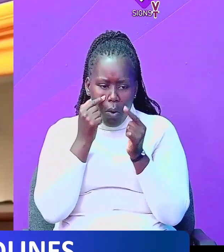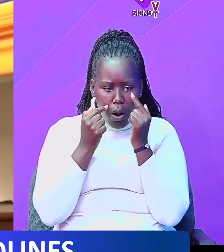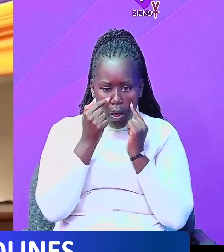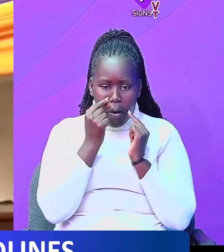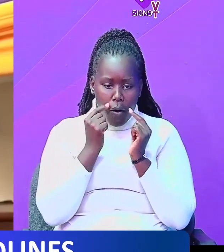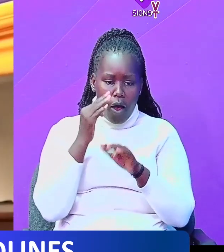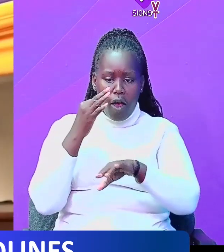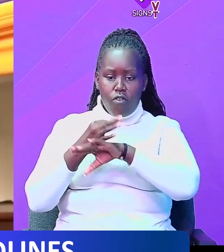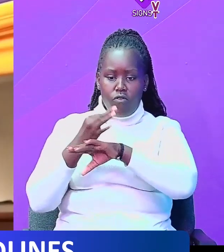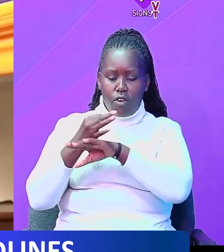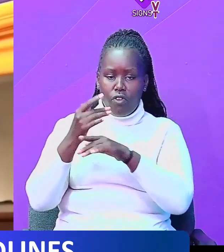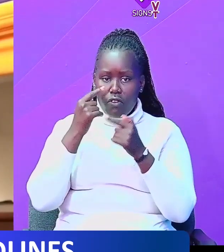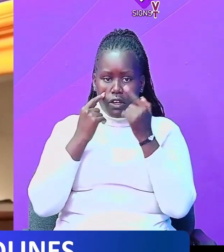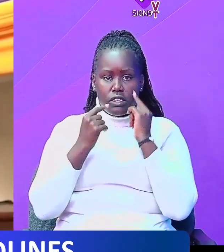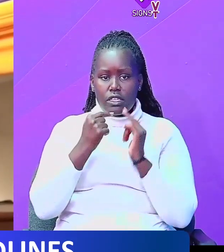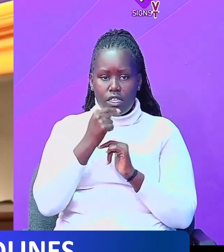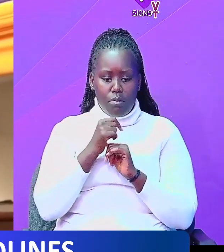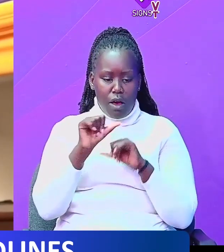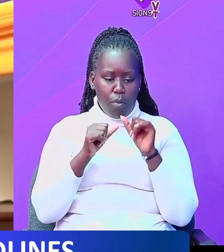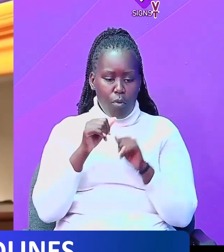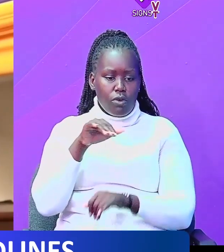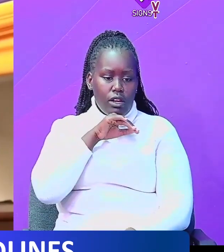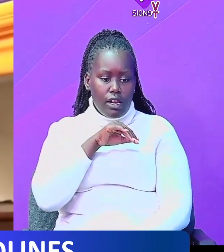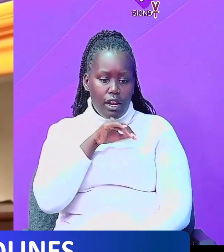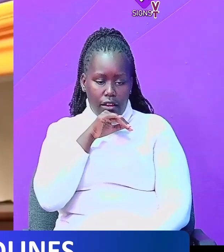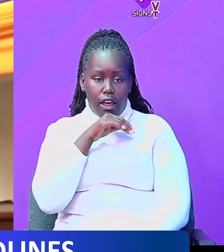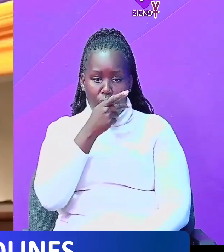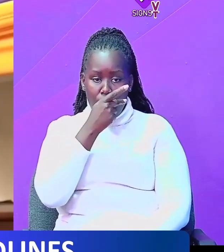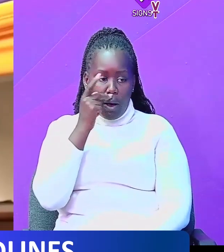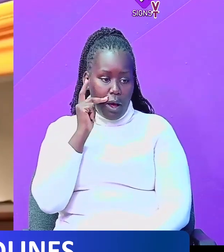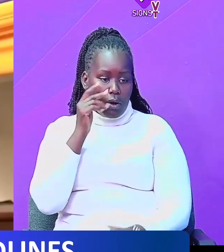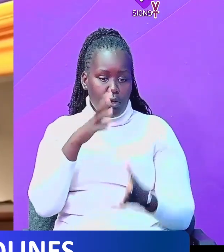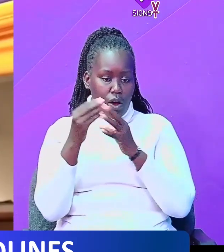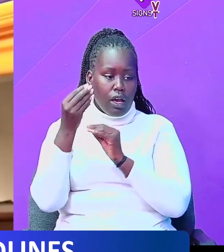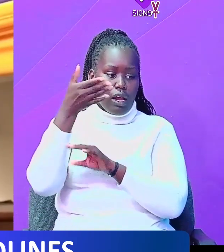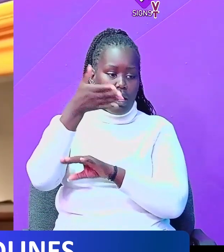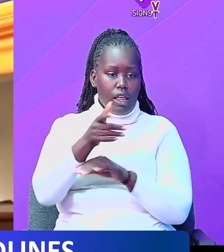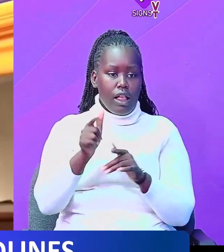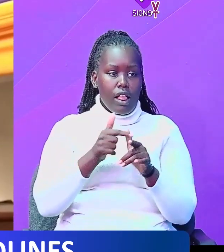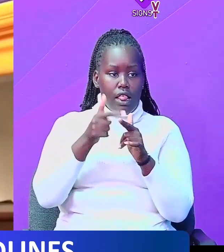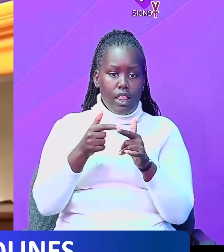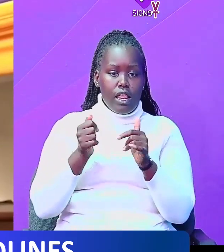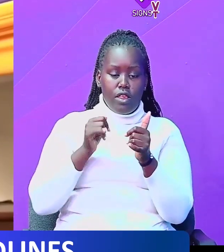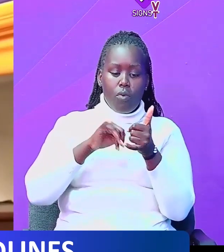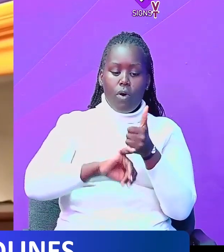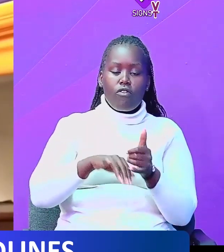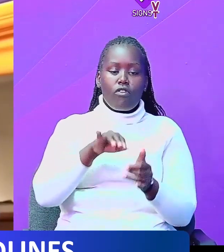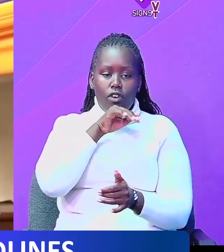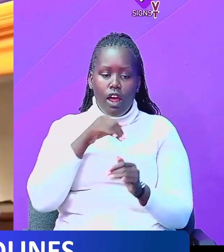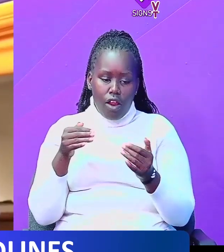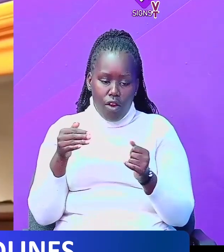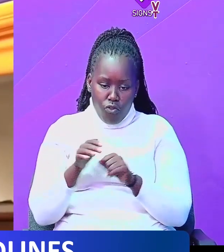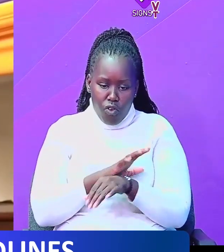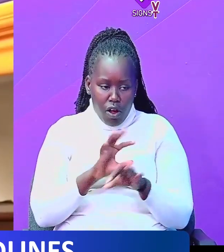akisema atanalia mambo ya Raila. Kalonzo akaenda pale, Mama Aida na wote familia wakasema